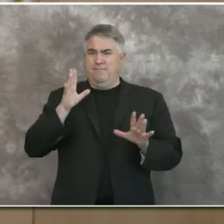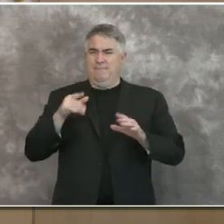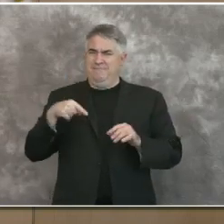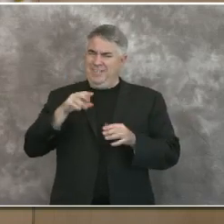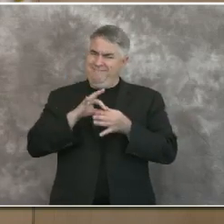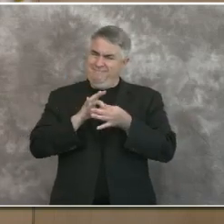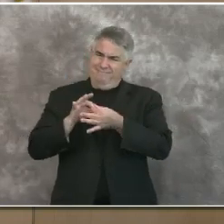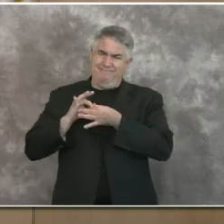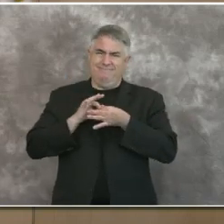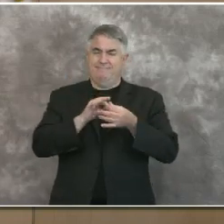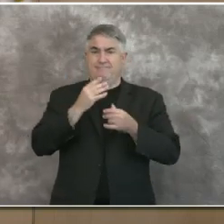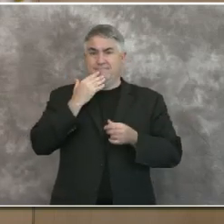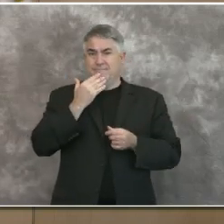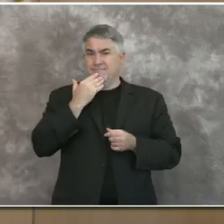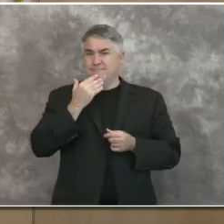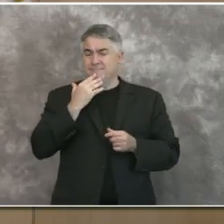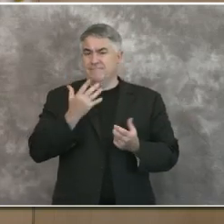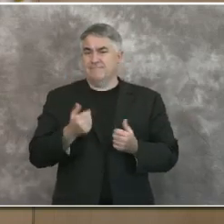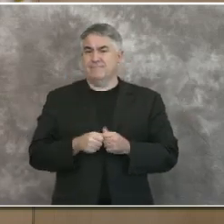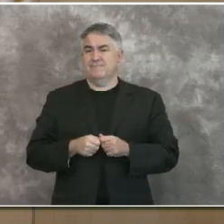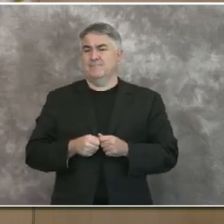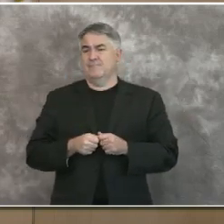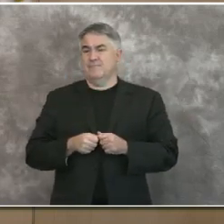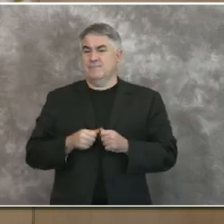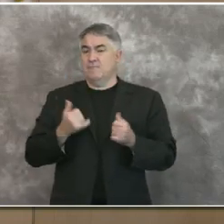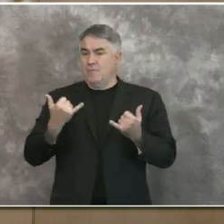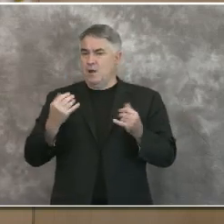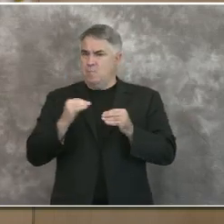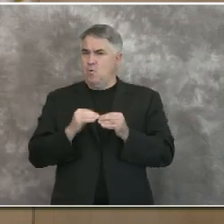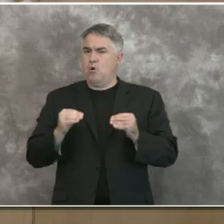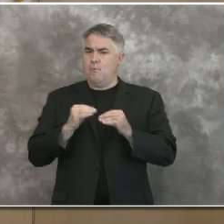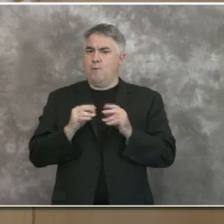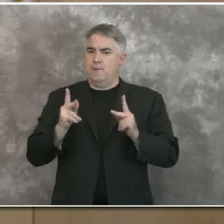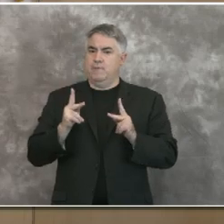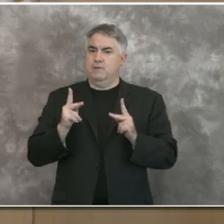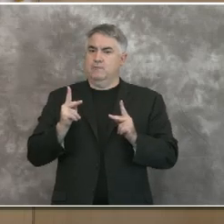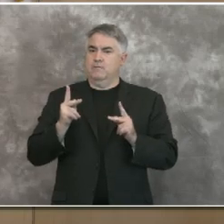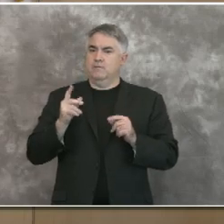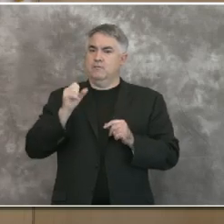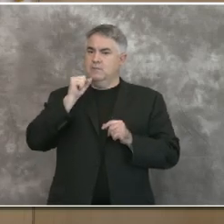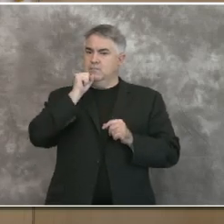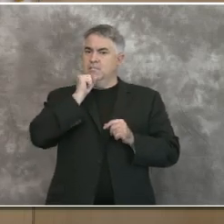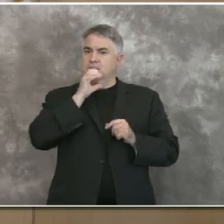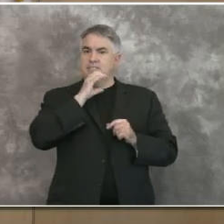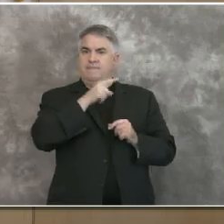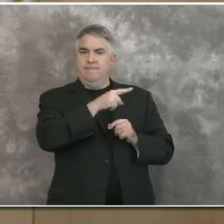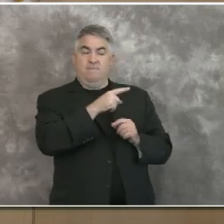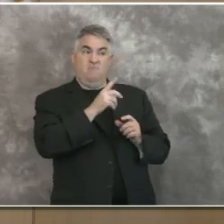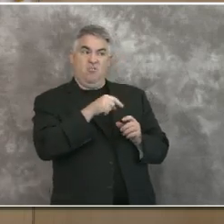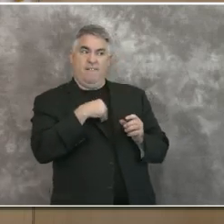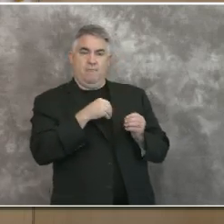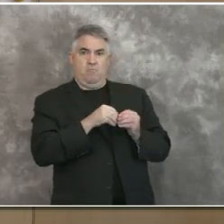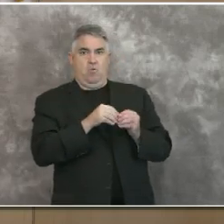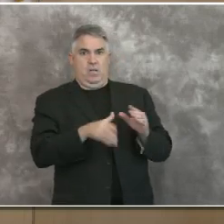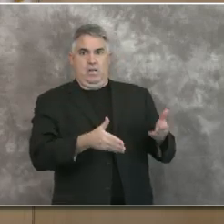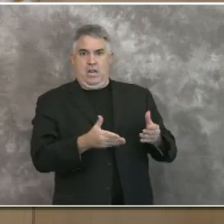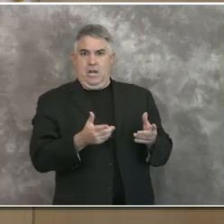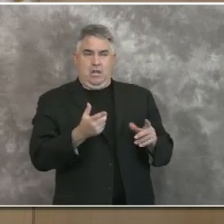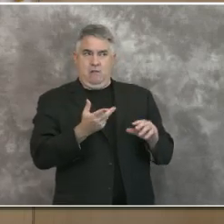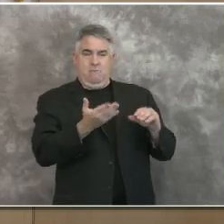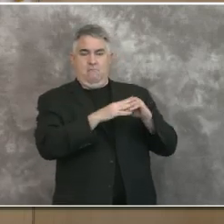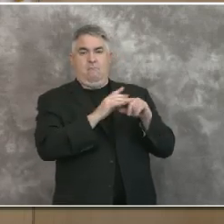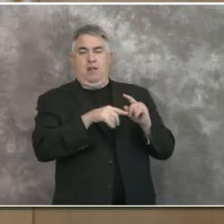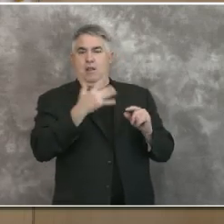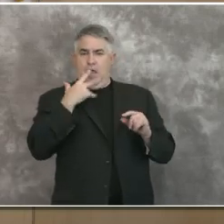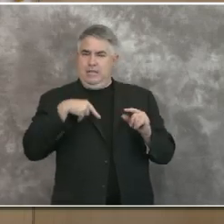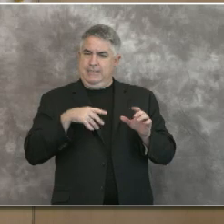many thousands more individuals, including our elderly, would have died from COVID-19. As many